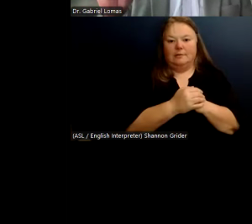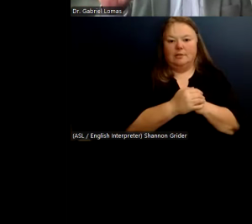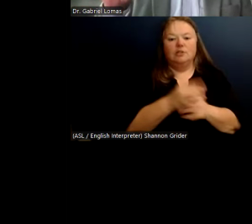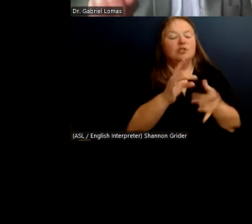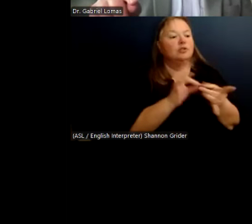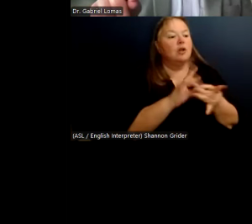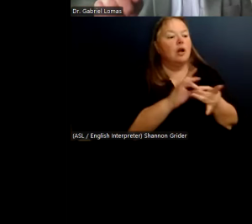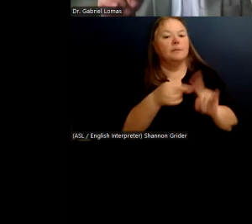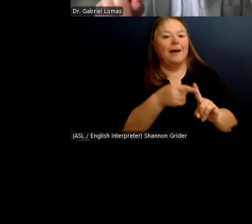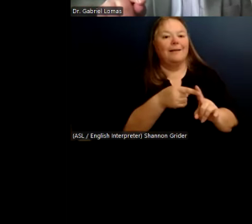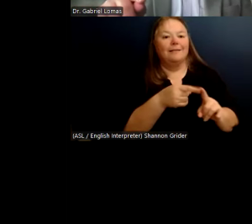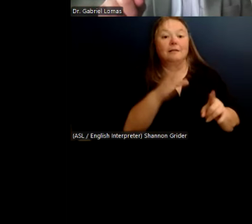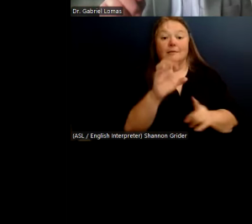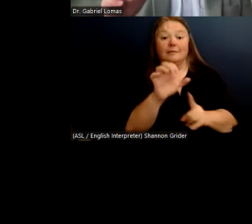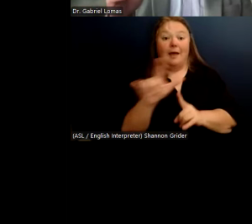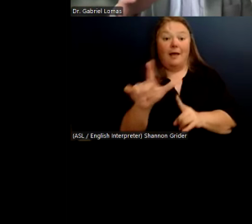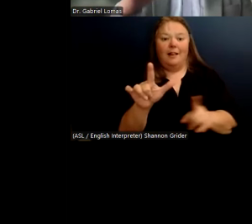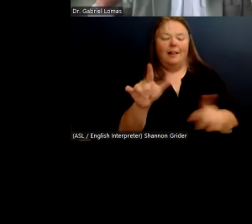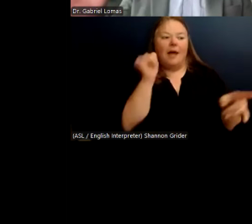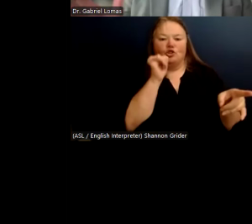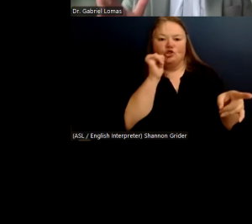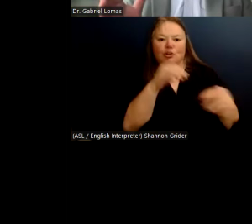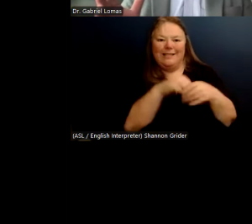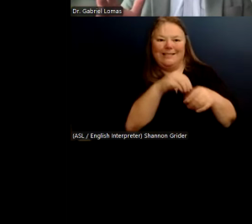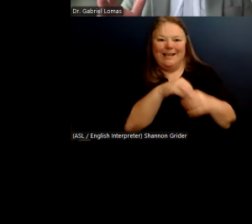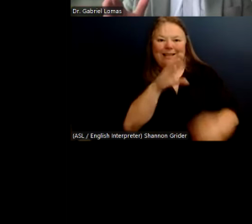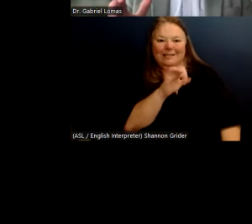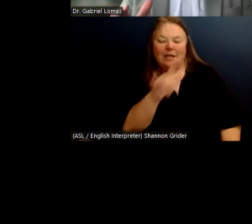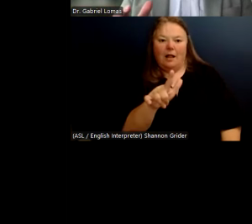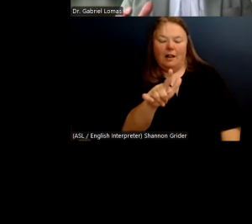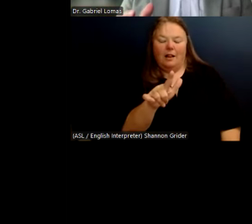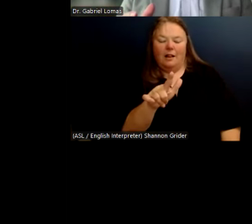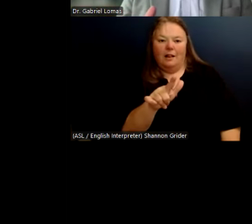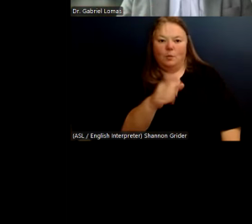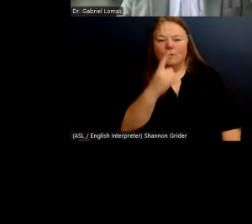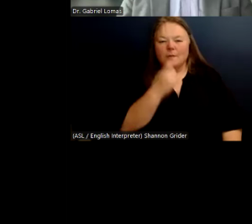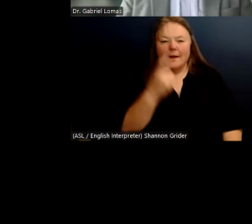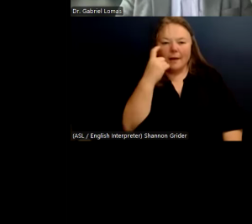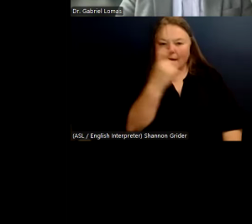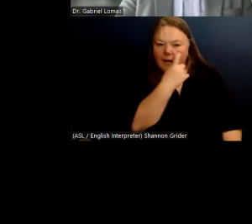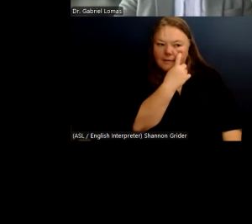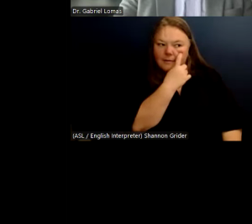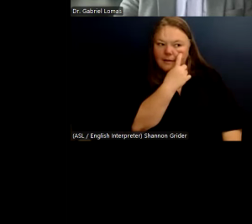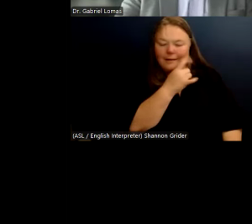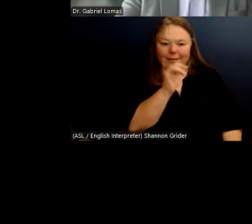about in the cell that there was a little girl, that was all, psychiatric medication induced.